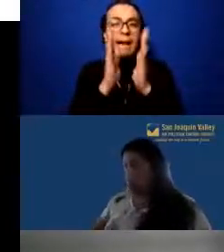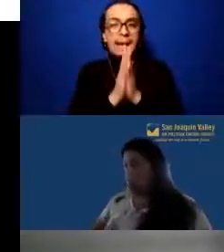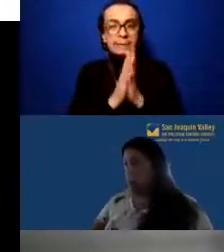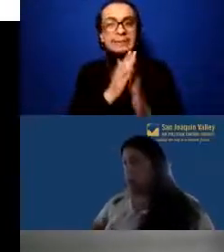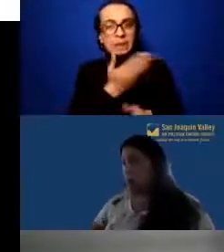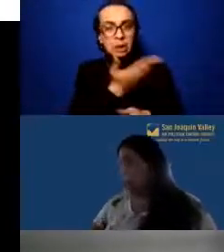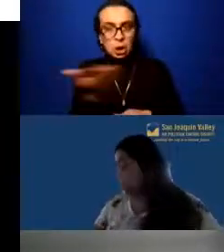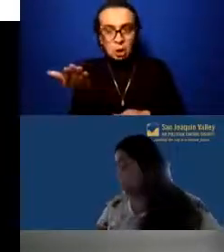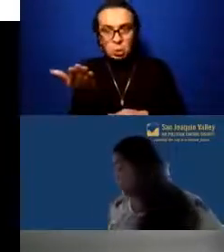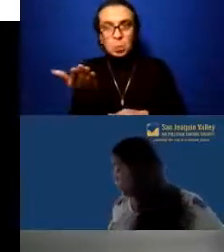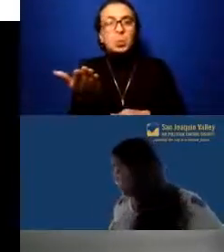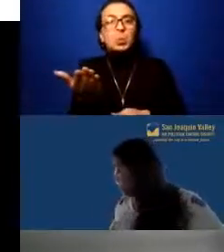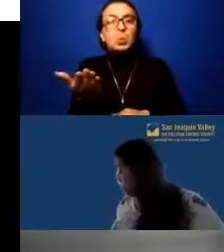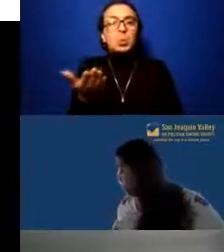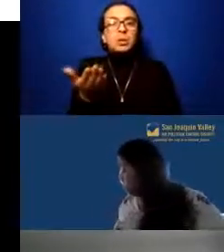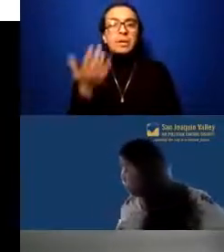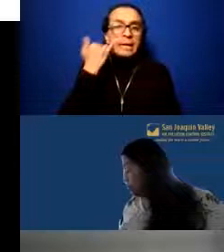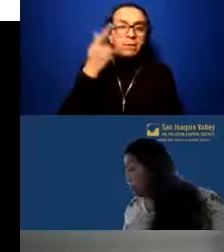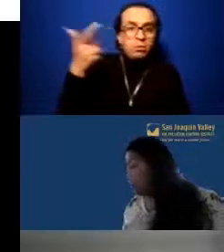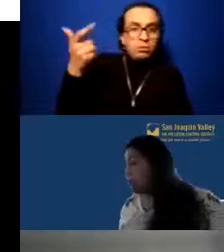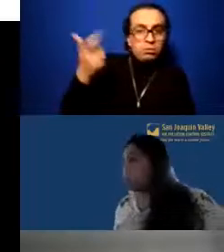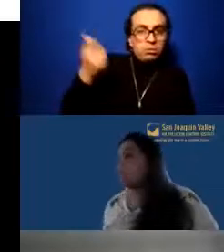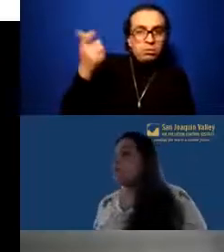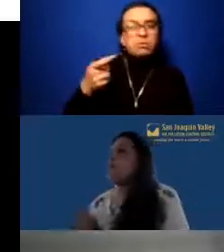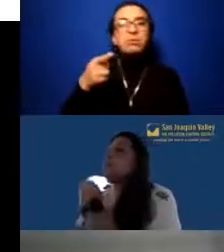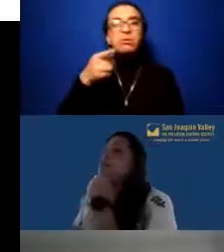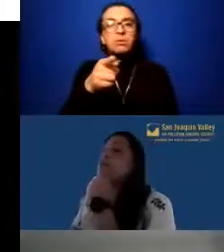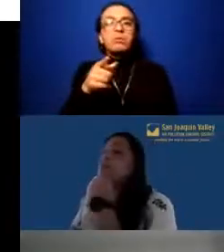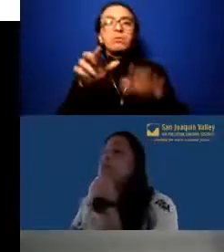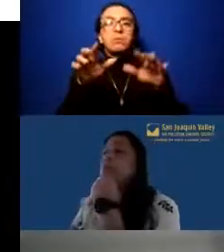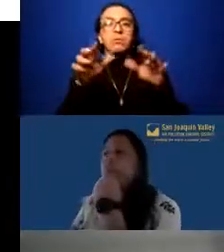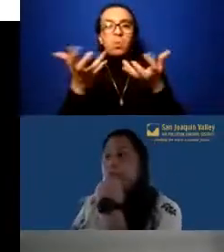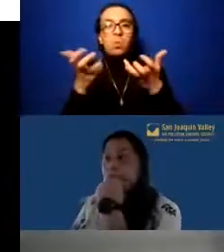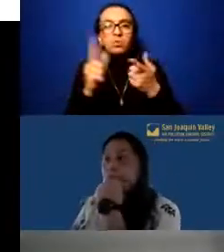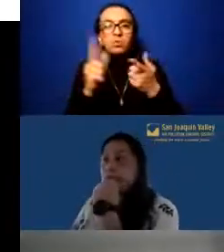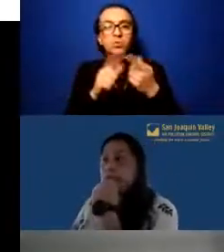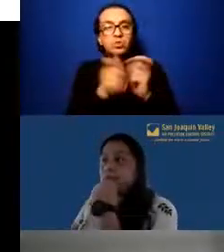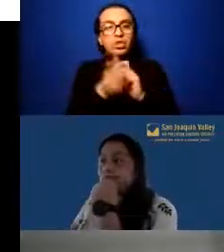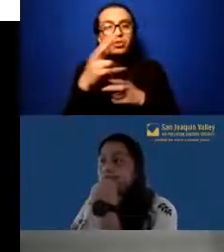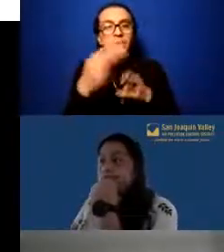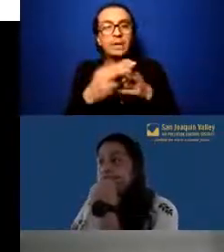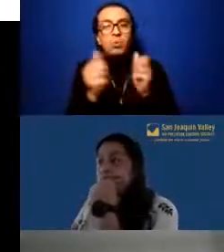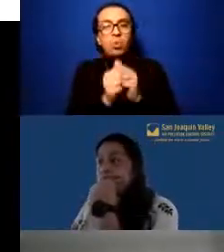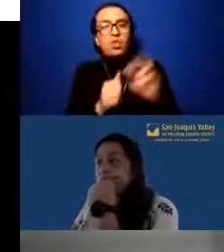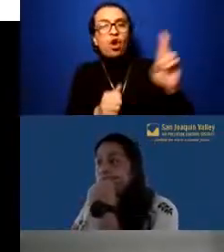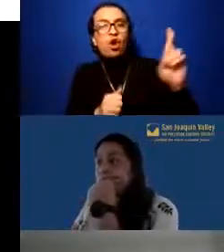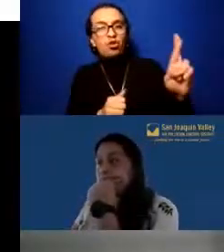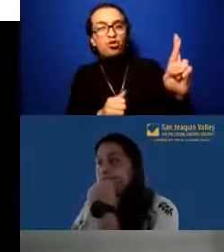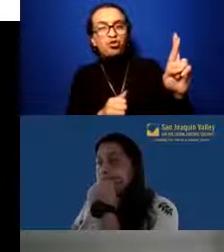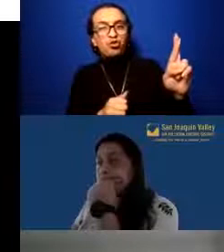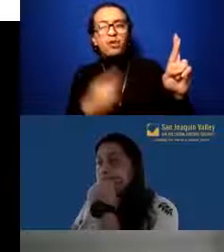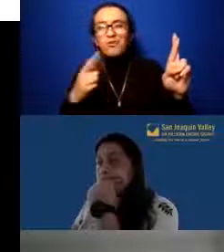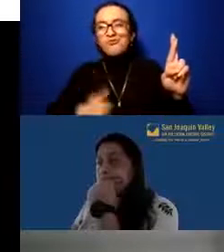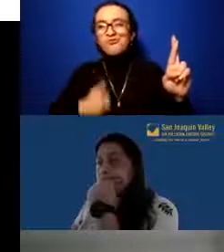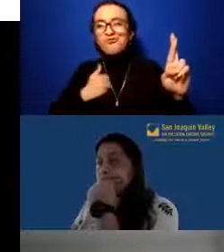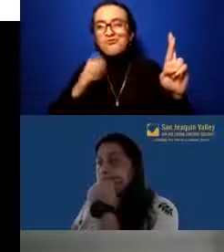you would like to keep receiving your stipends or receive credits and have you here as present, you're going to want to put an R at the beginning because